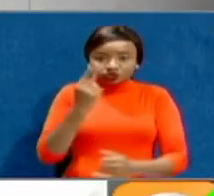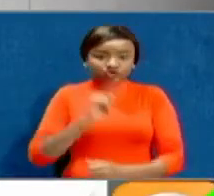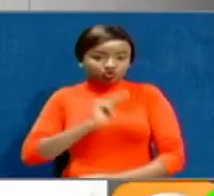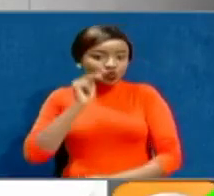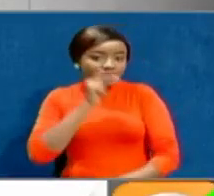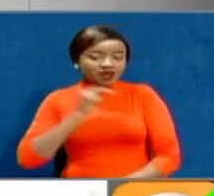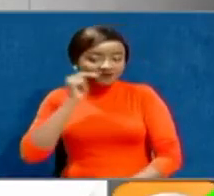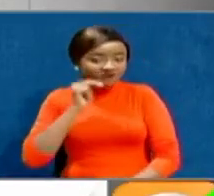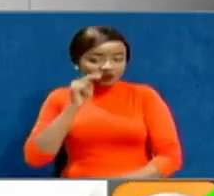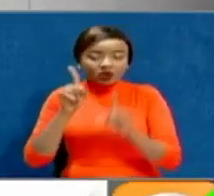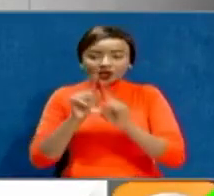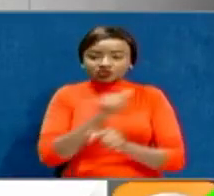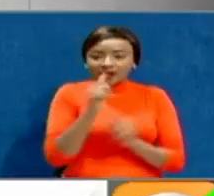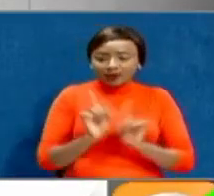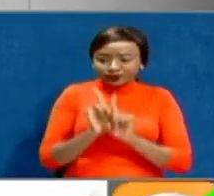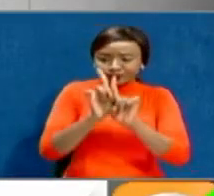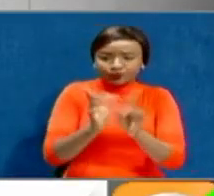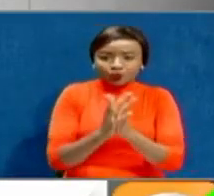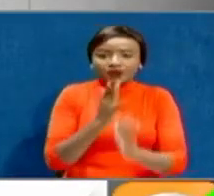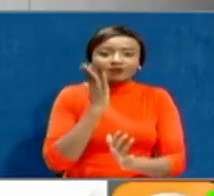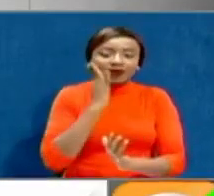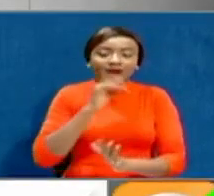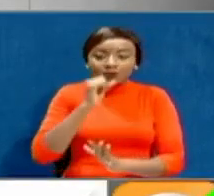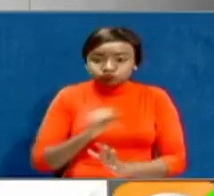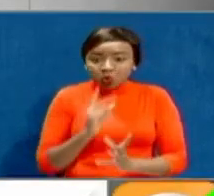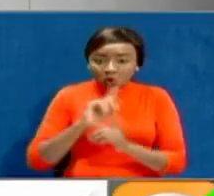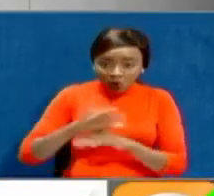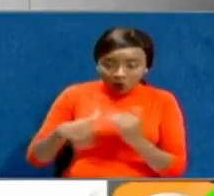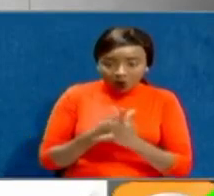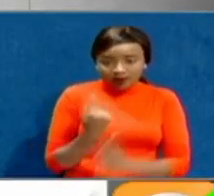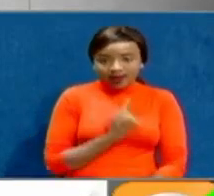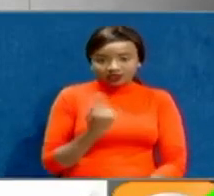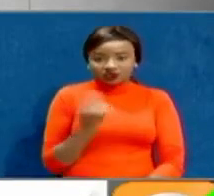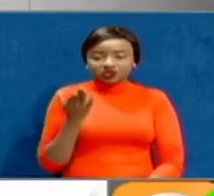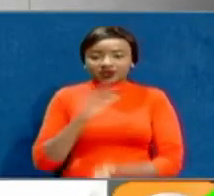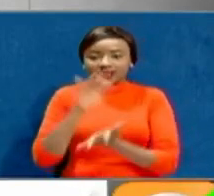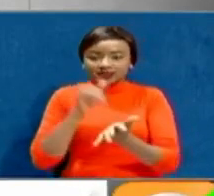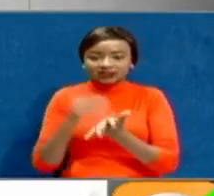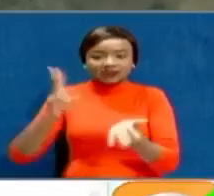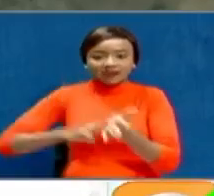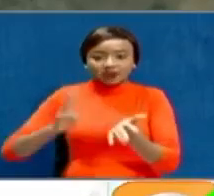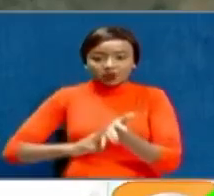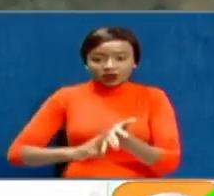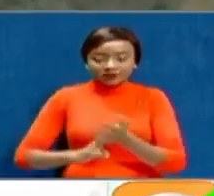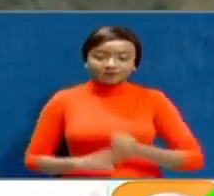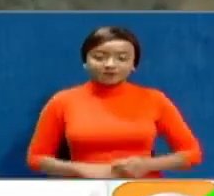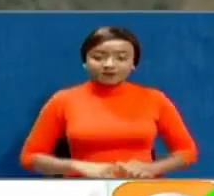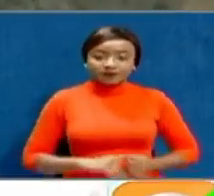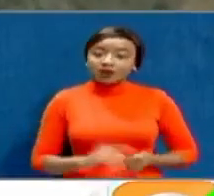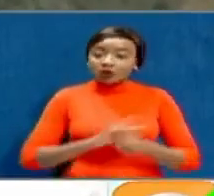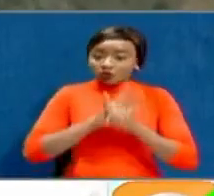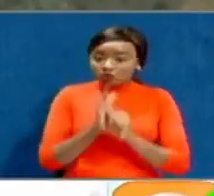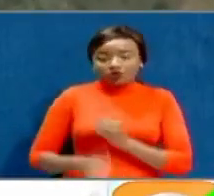one said to have accompanied the granny to hospital in the ambulance. All of them are in quarantine at a facility in Migori County. This thing is